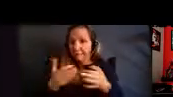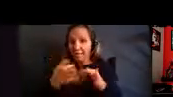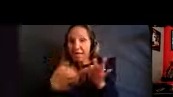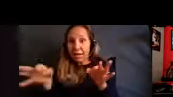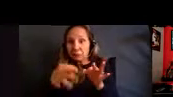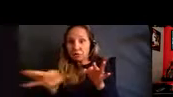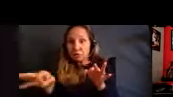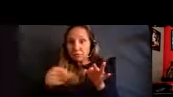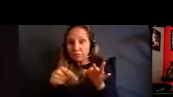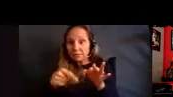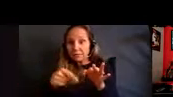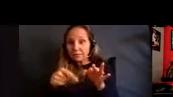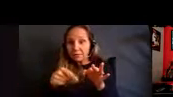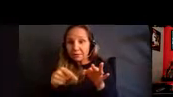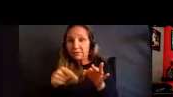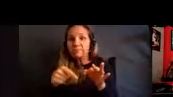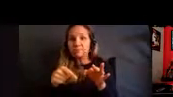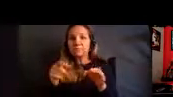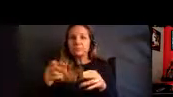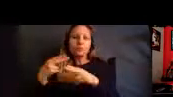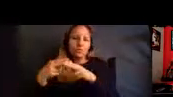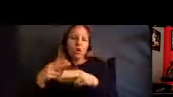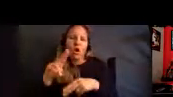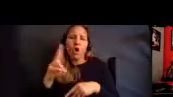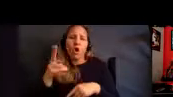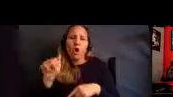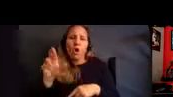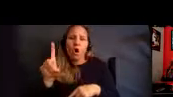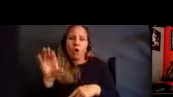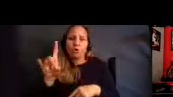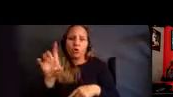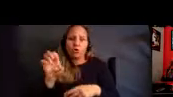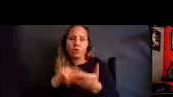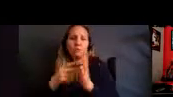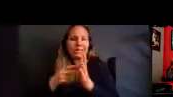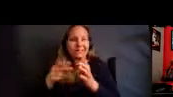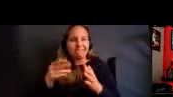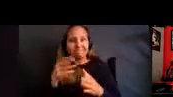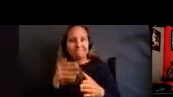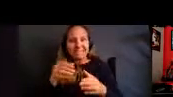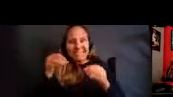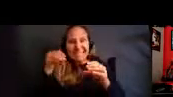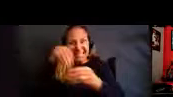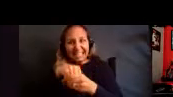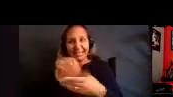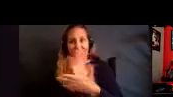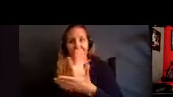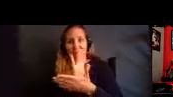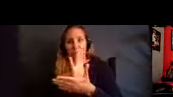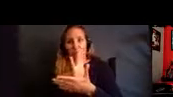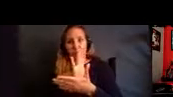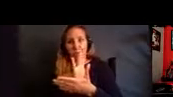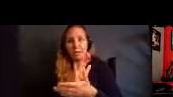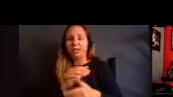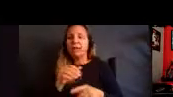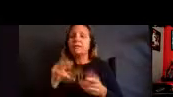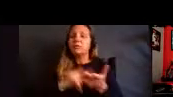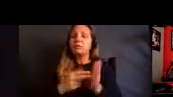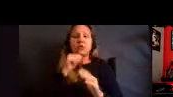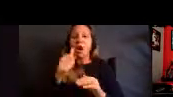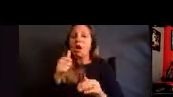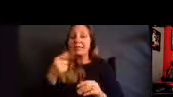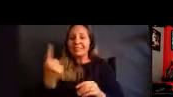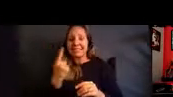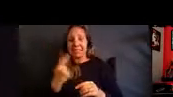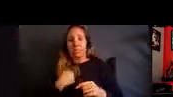that is hard-coded, what we call it hard-coded in the videos? By that I mean, it's not something that you toggle on and off, but rather